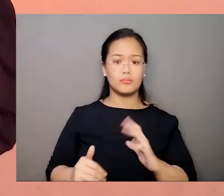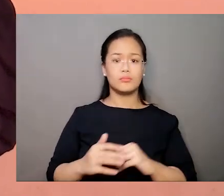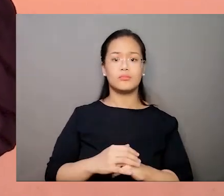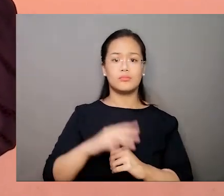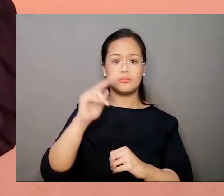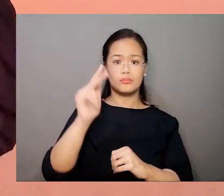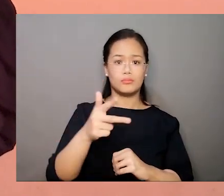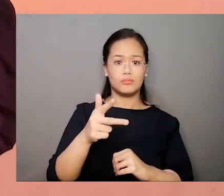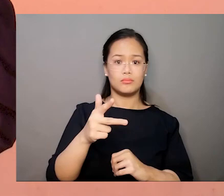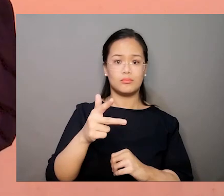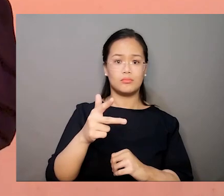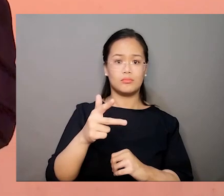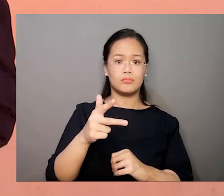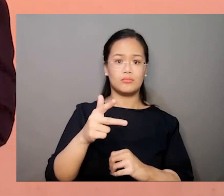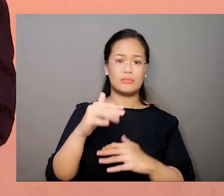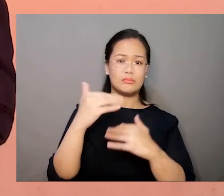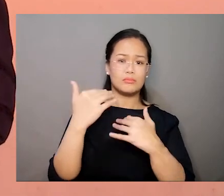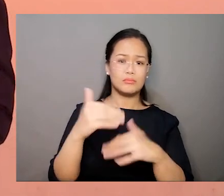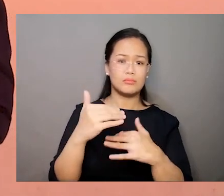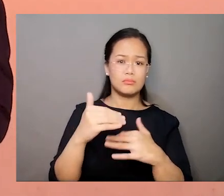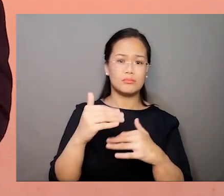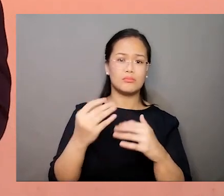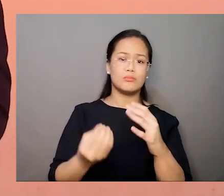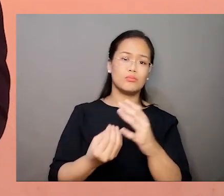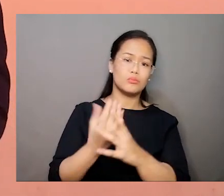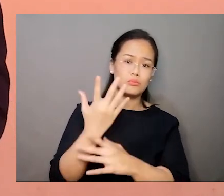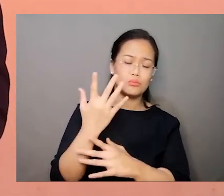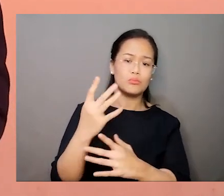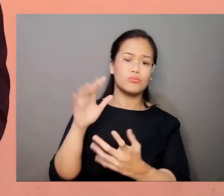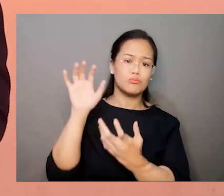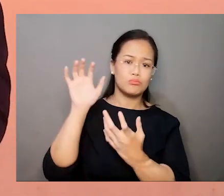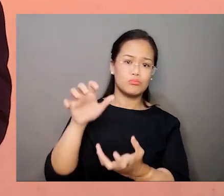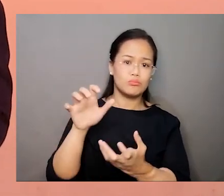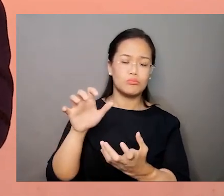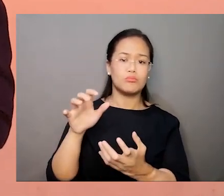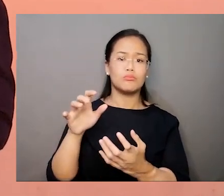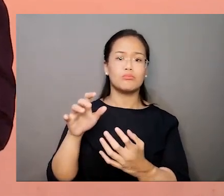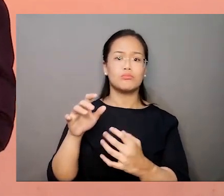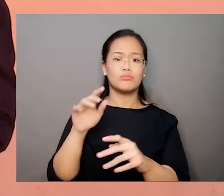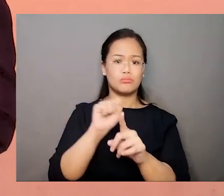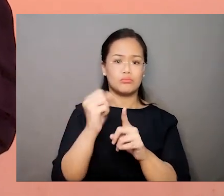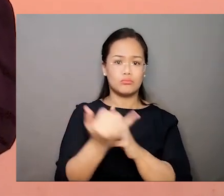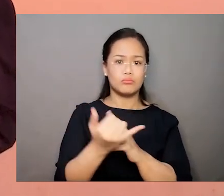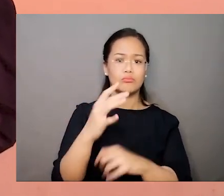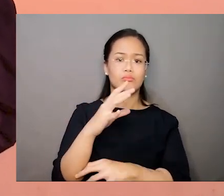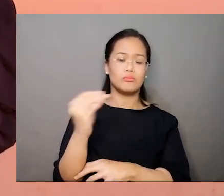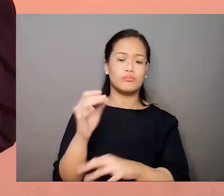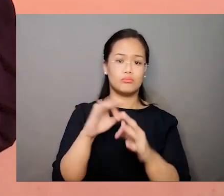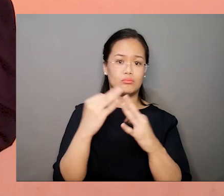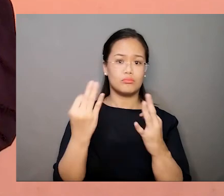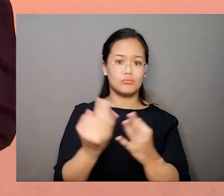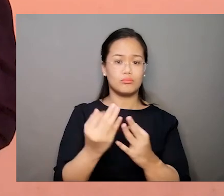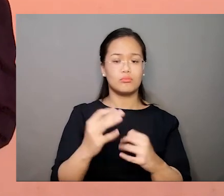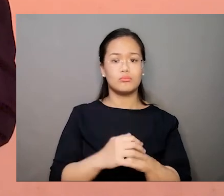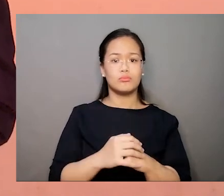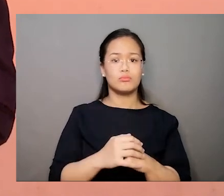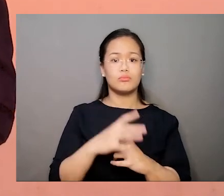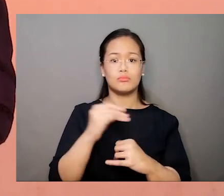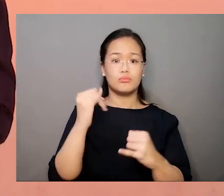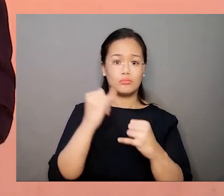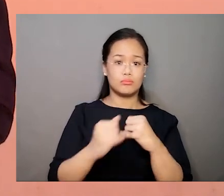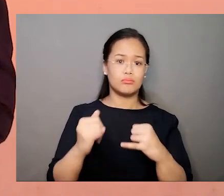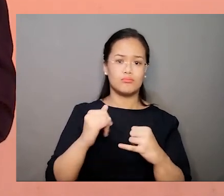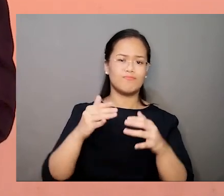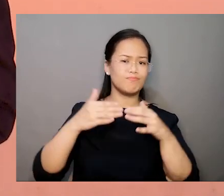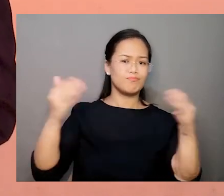men. Third, hampers the growth of the prosperity of society and family. And last, acts